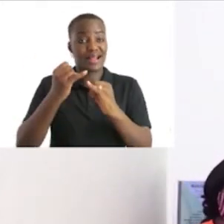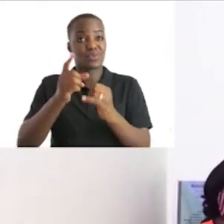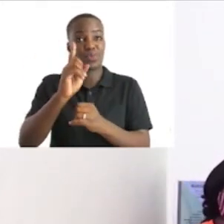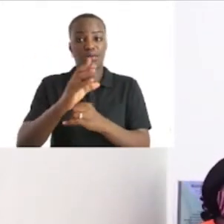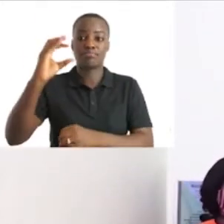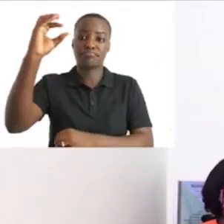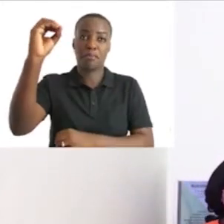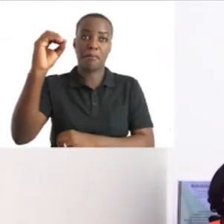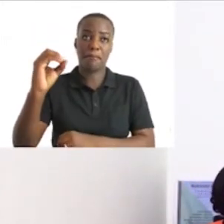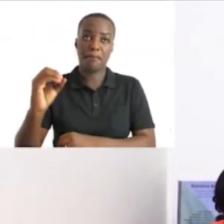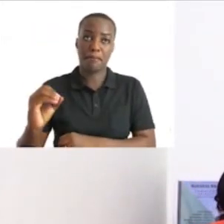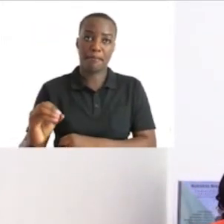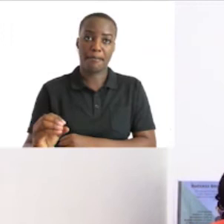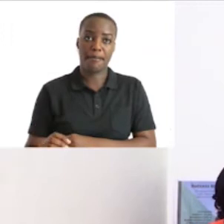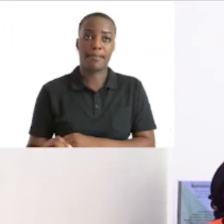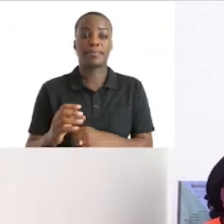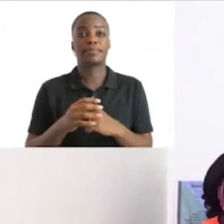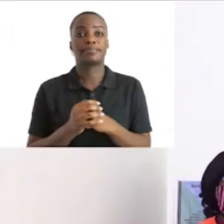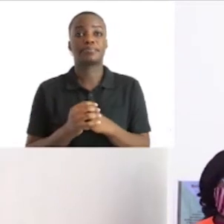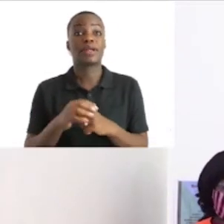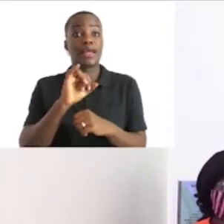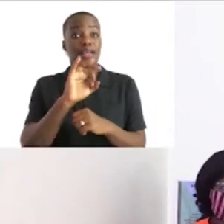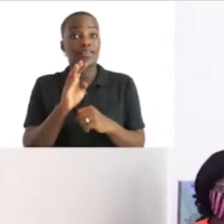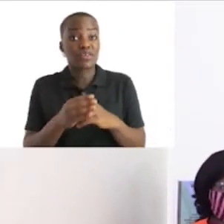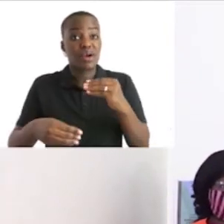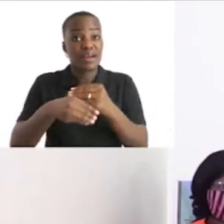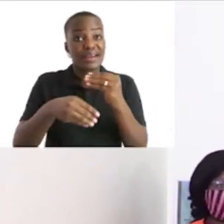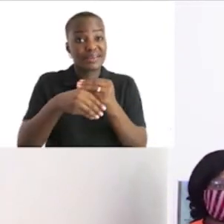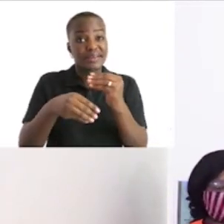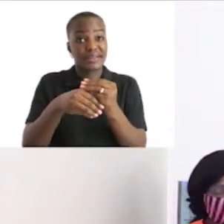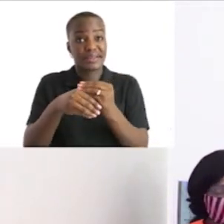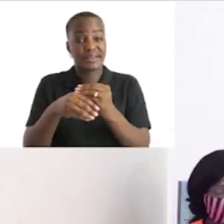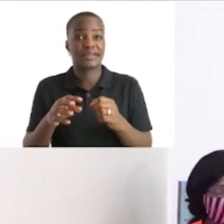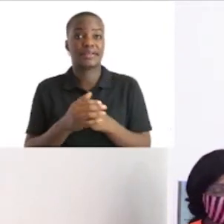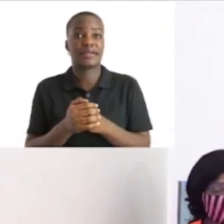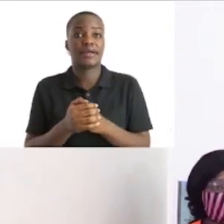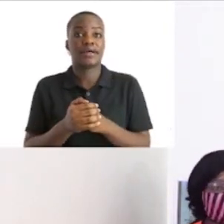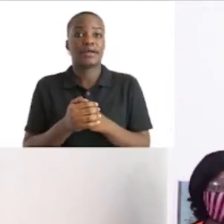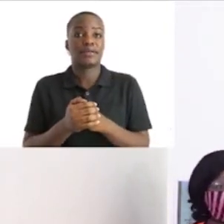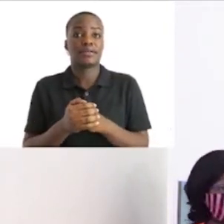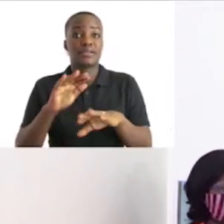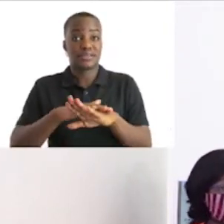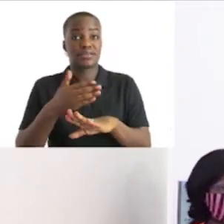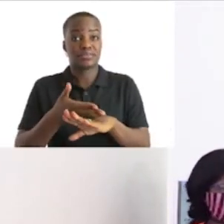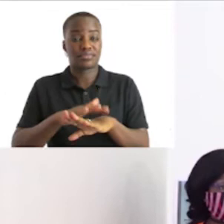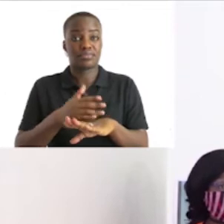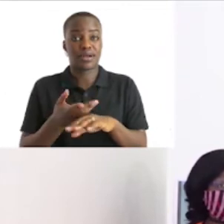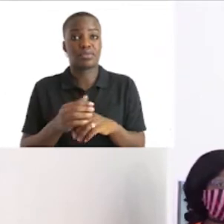number. So when we are now adding decade numbers, like the example on page